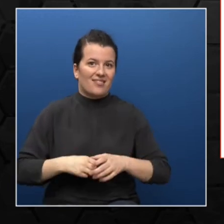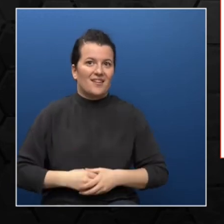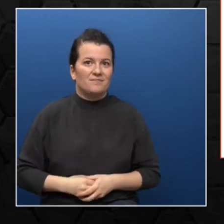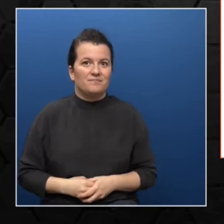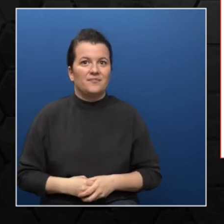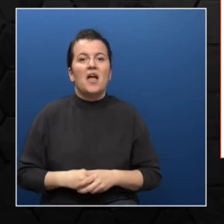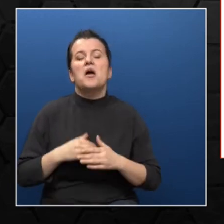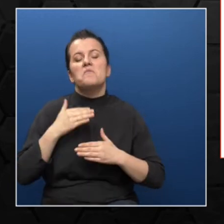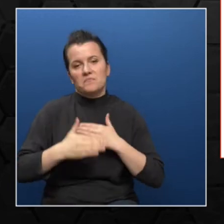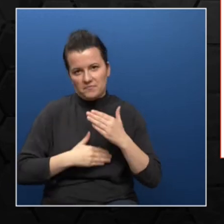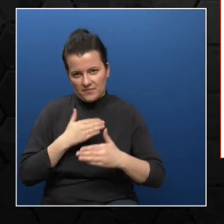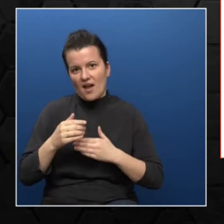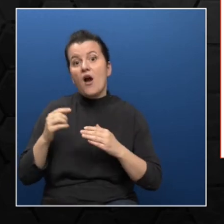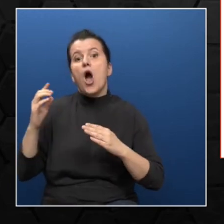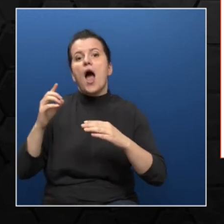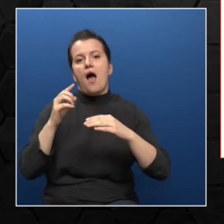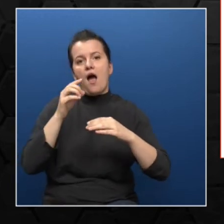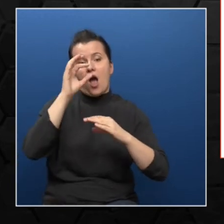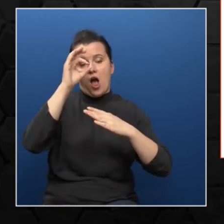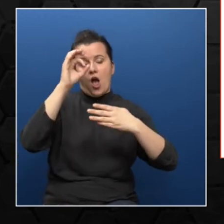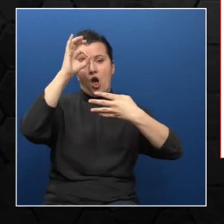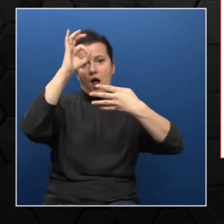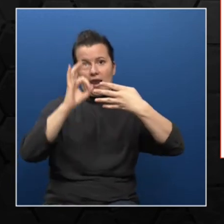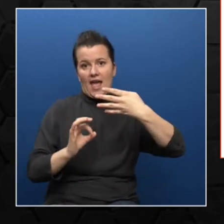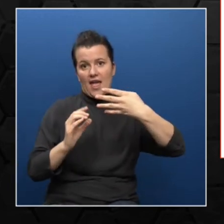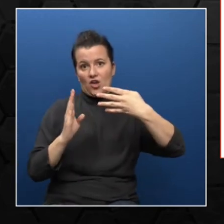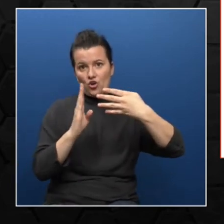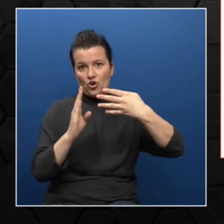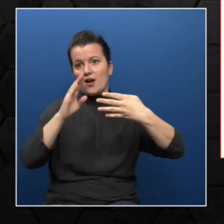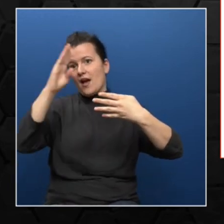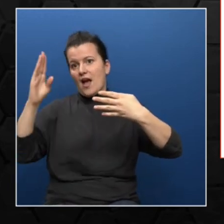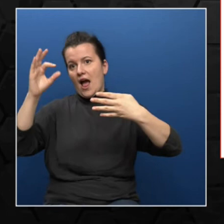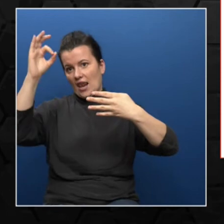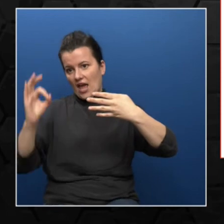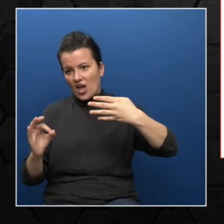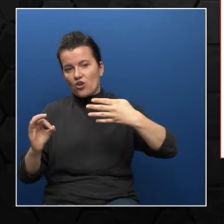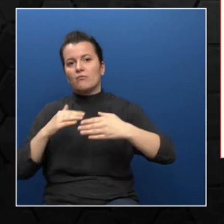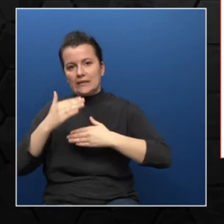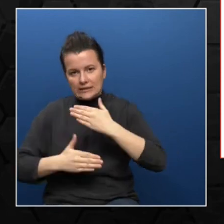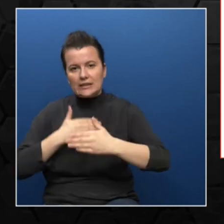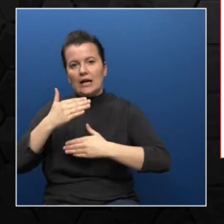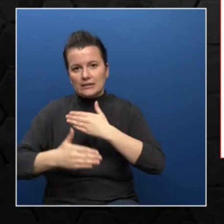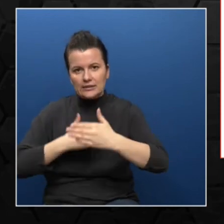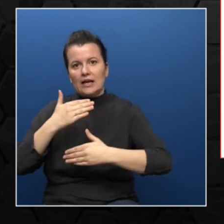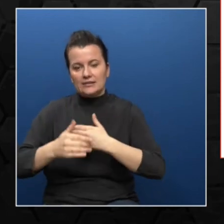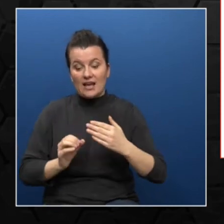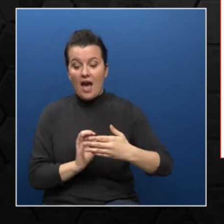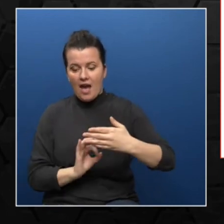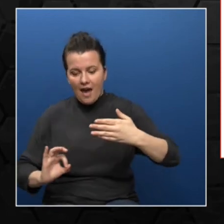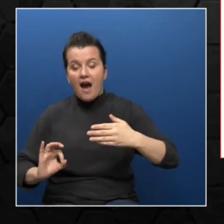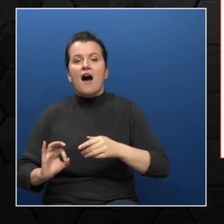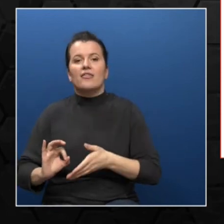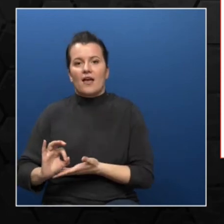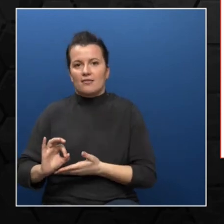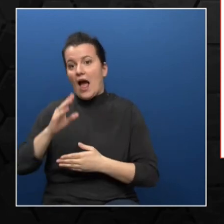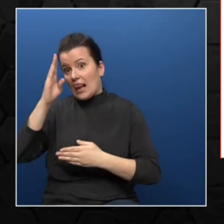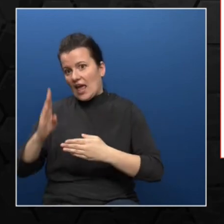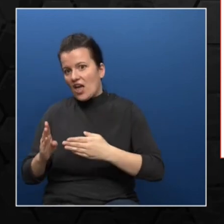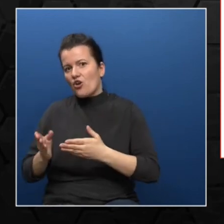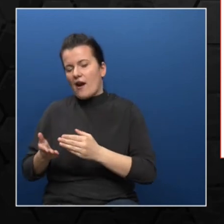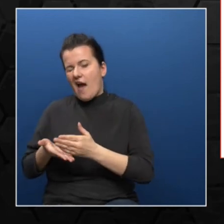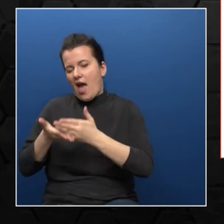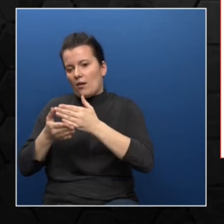particles converge to the global minimum. So this is kind of like a 2D representation.